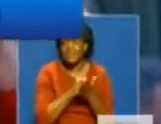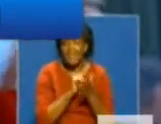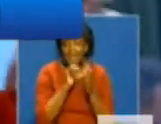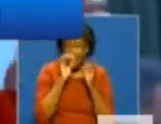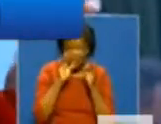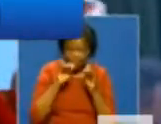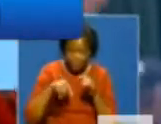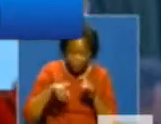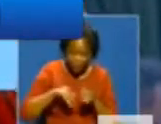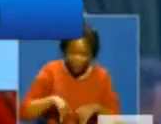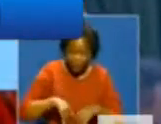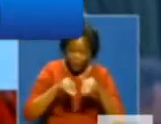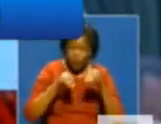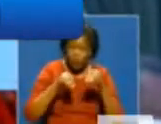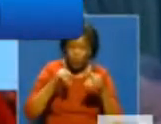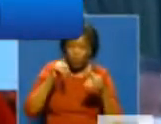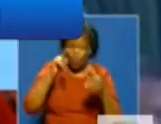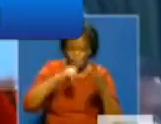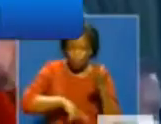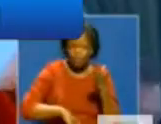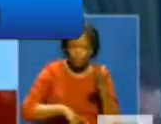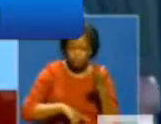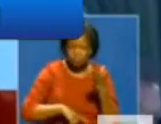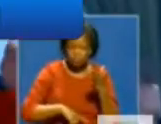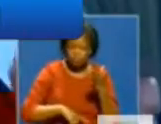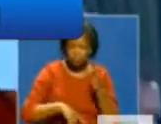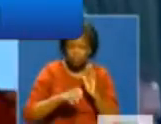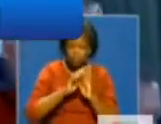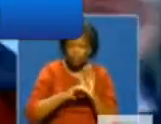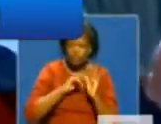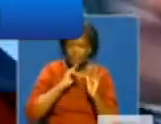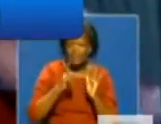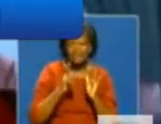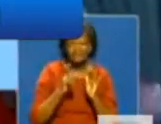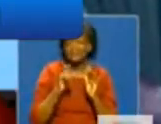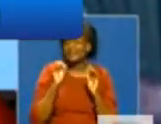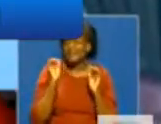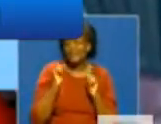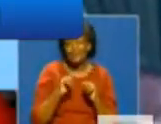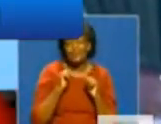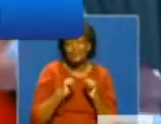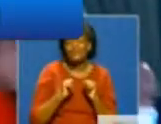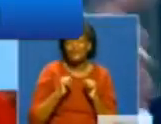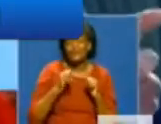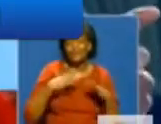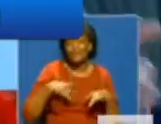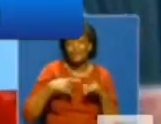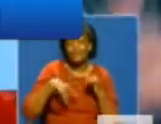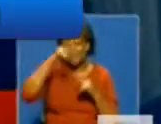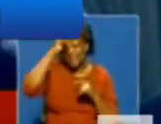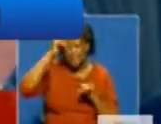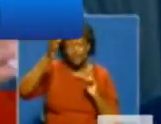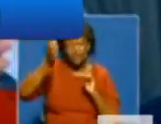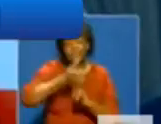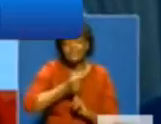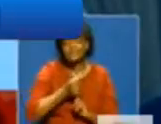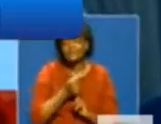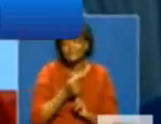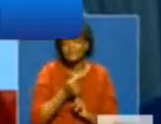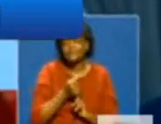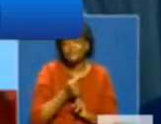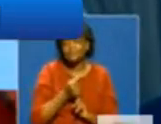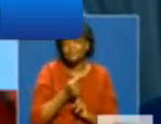what's on the face of Article 257, it is possible for Wanjiku to achieve. It is onerous but possible.